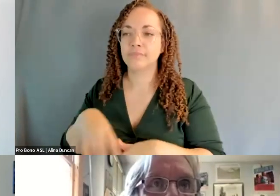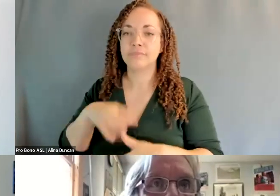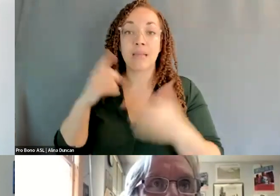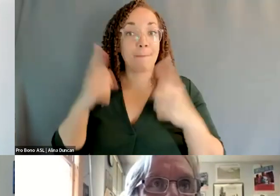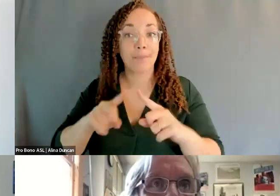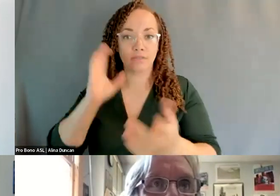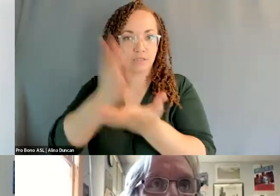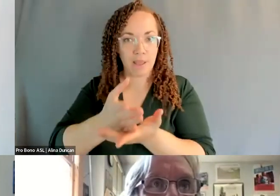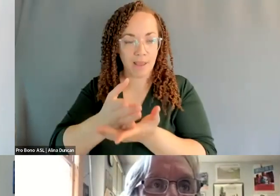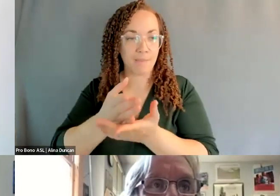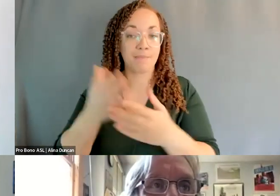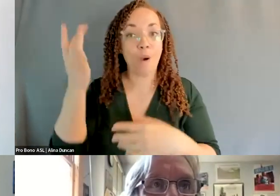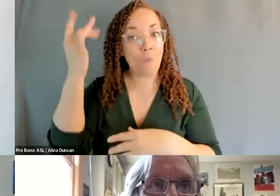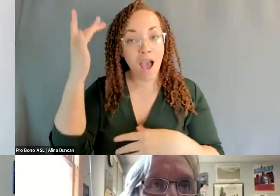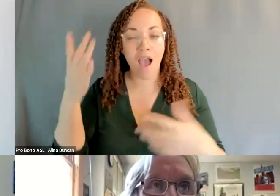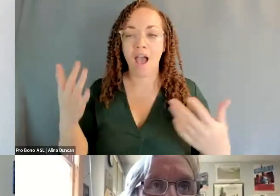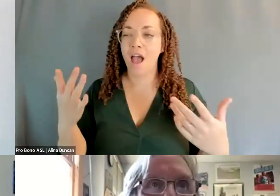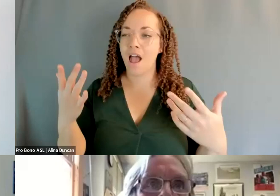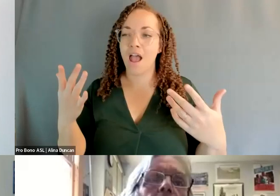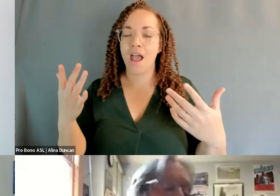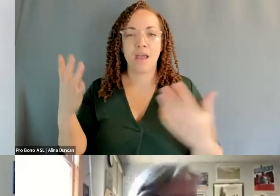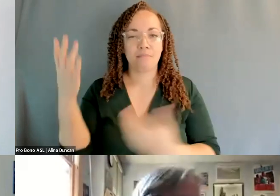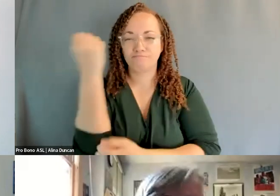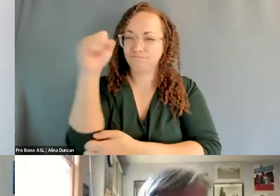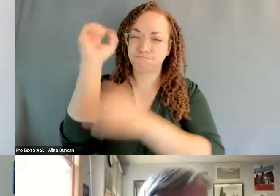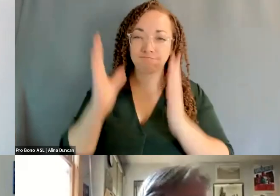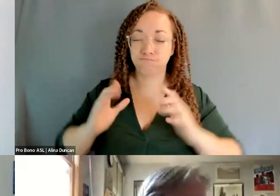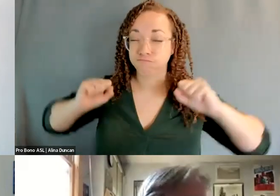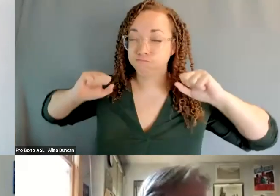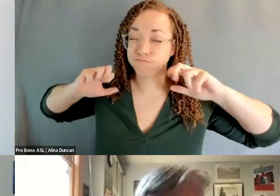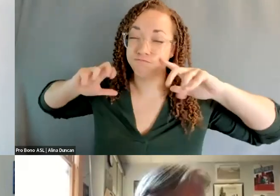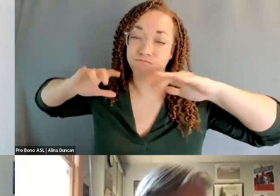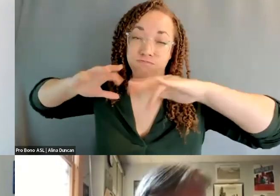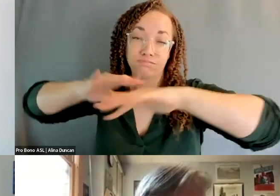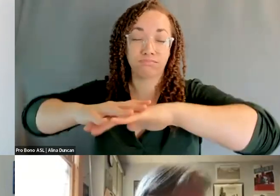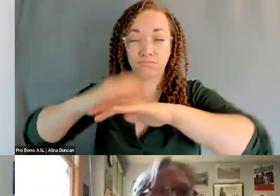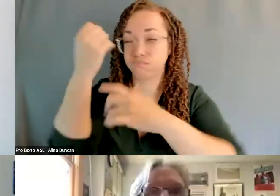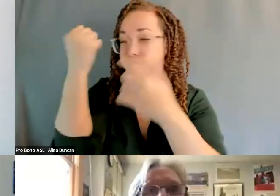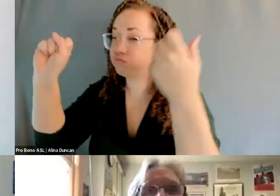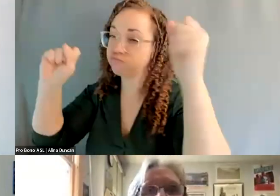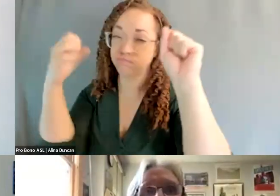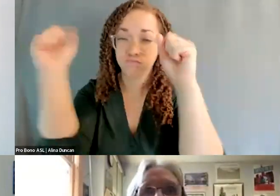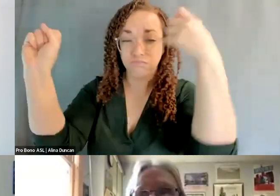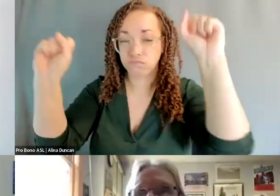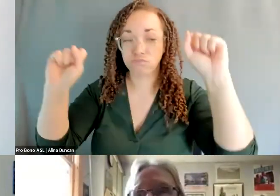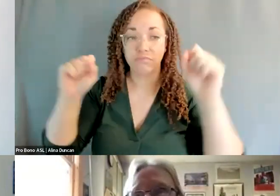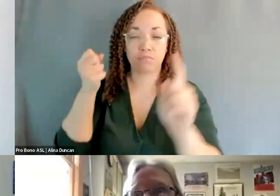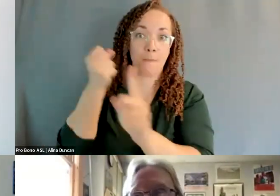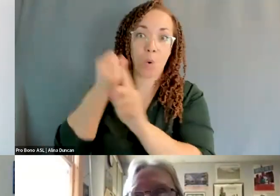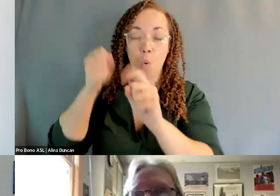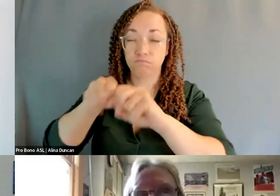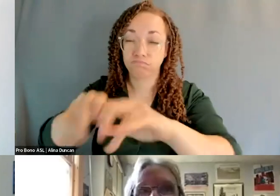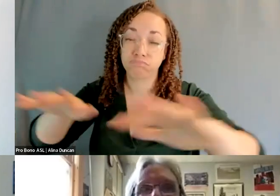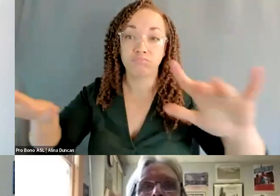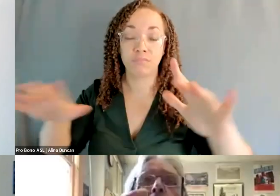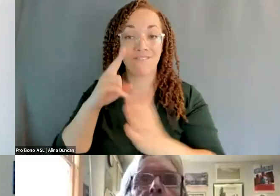scale demonstrators who resisted the clearances. It resulted in like video